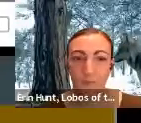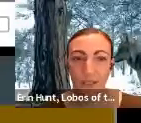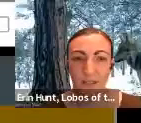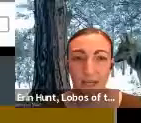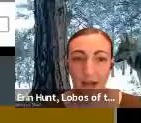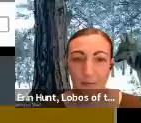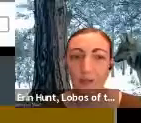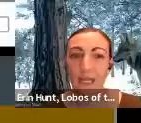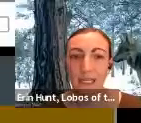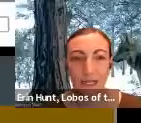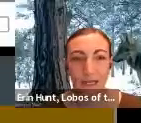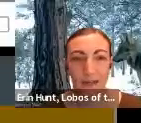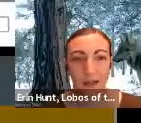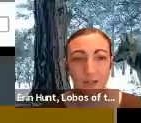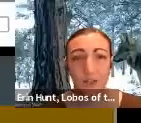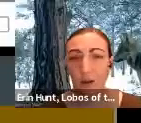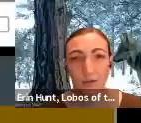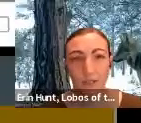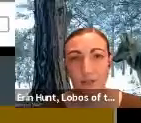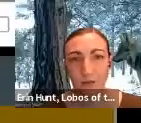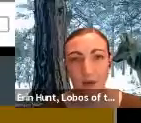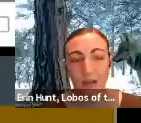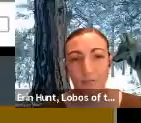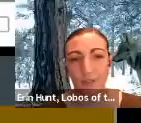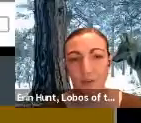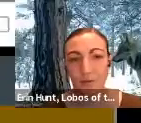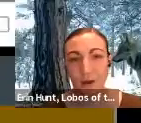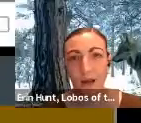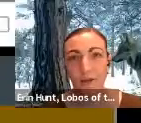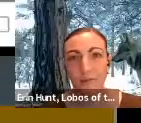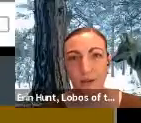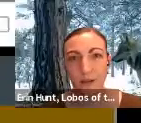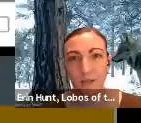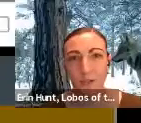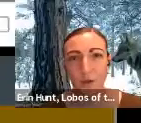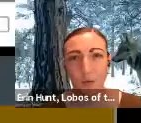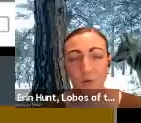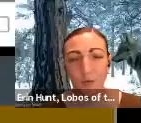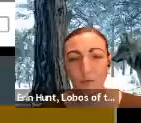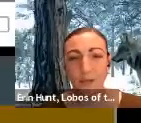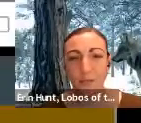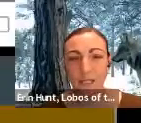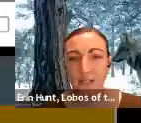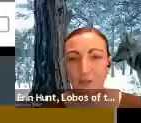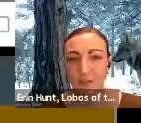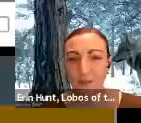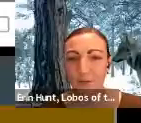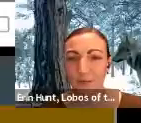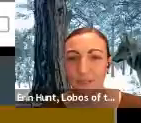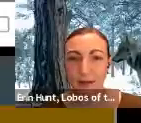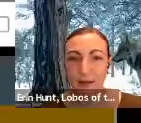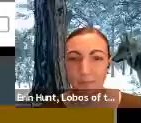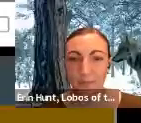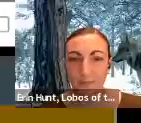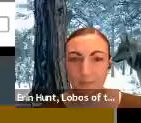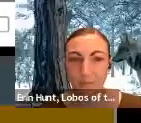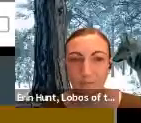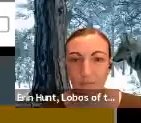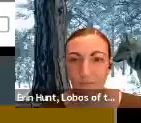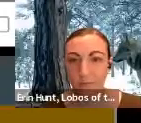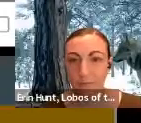their homes, to have what they need, to not only survive, but to thrive. Don't wolf families deserve the same?